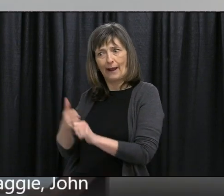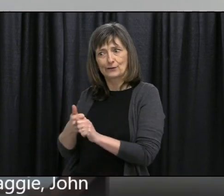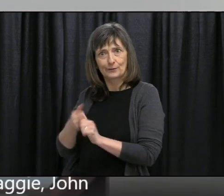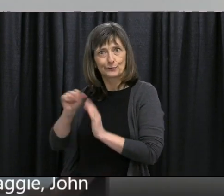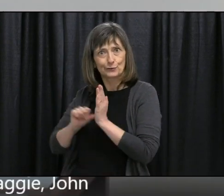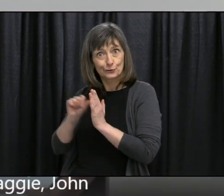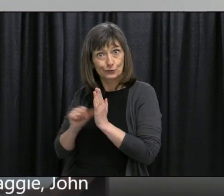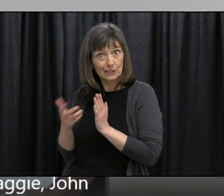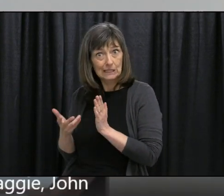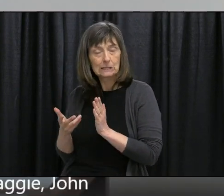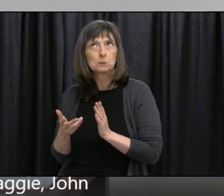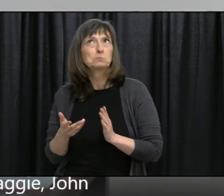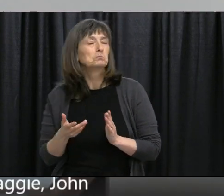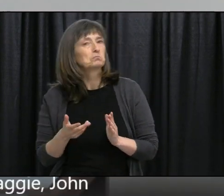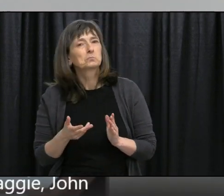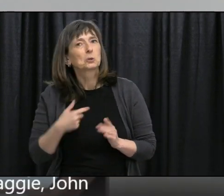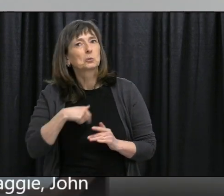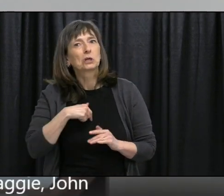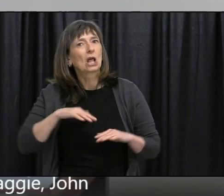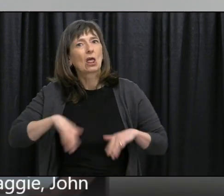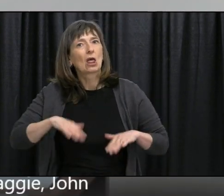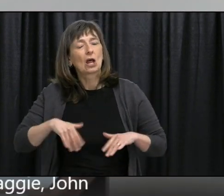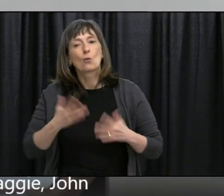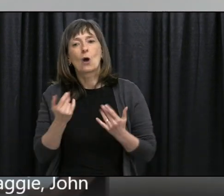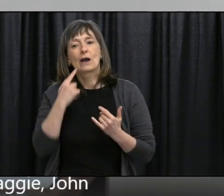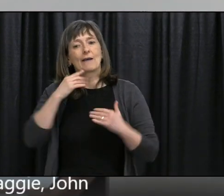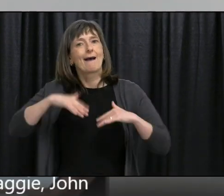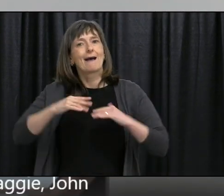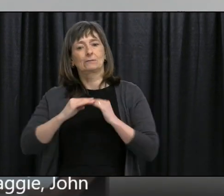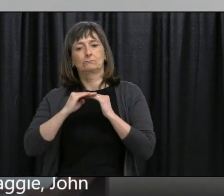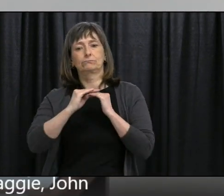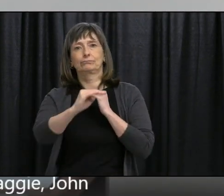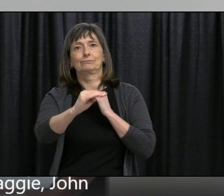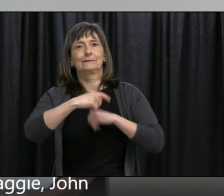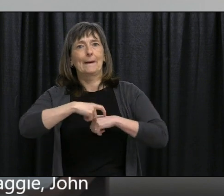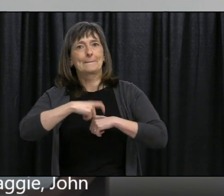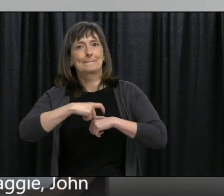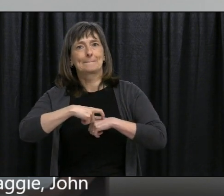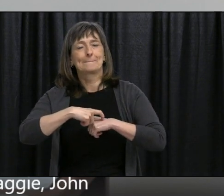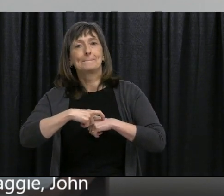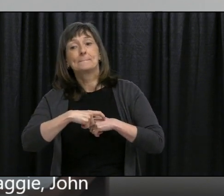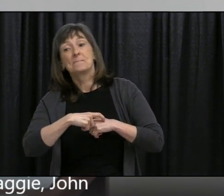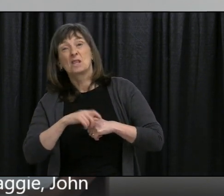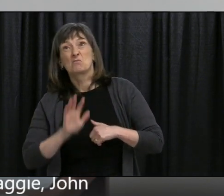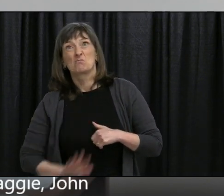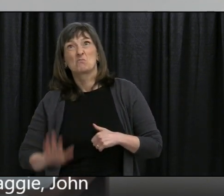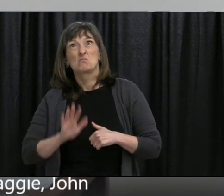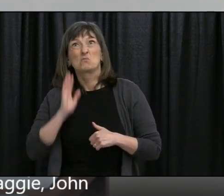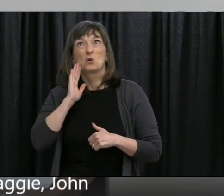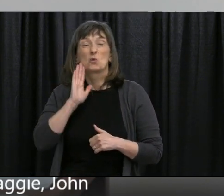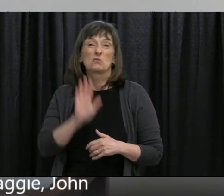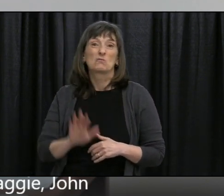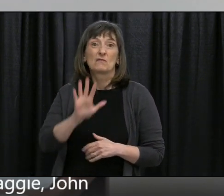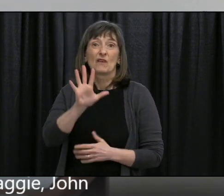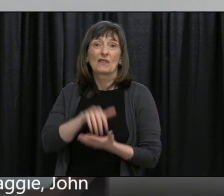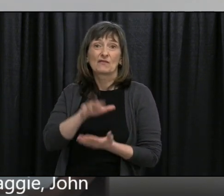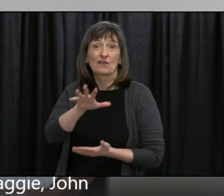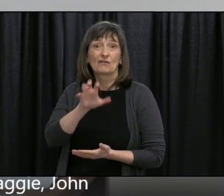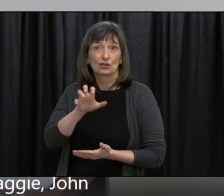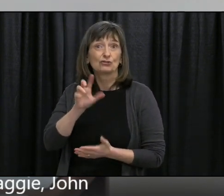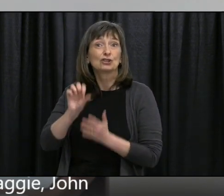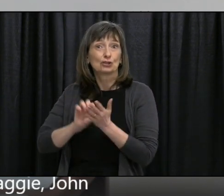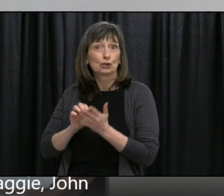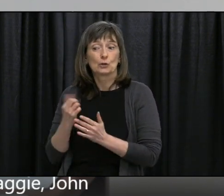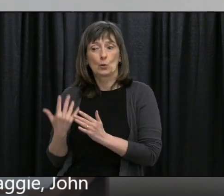would take, simply because we're not at a steady state yet. We know we have somewhere of the order of 5,500 or